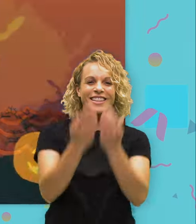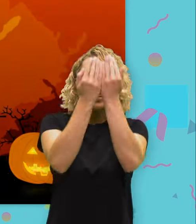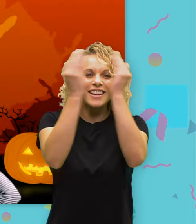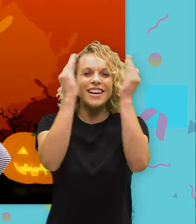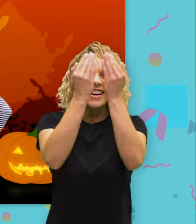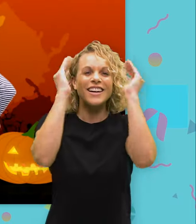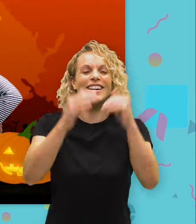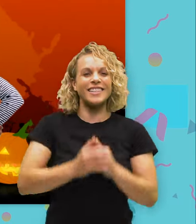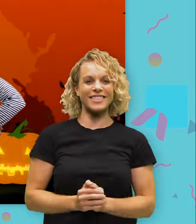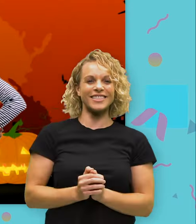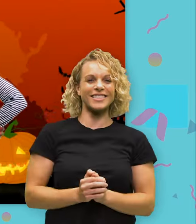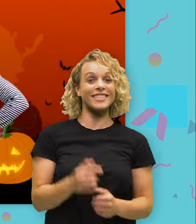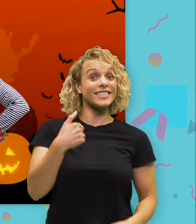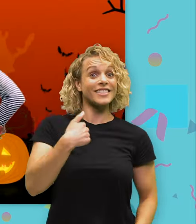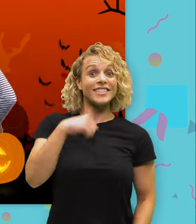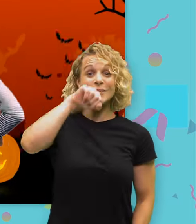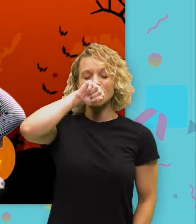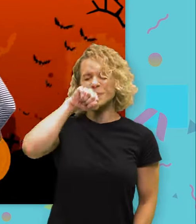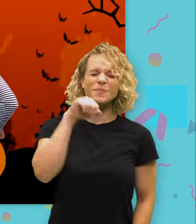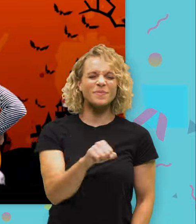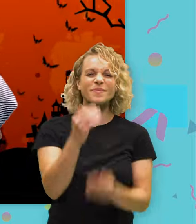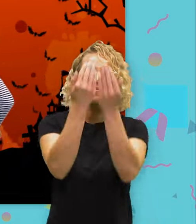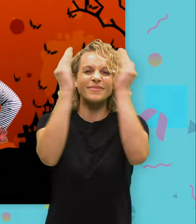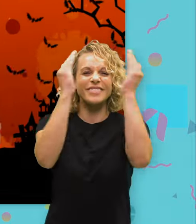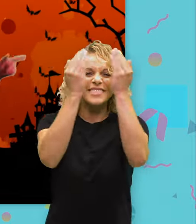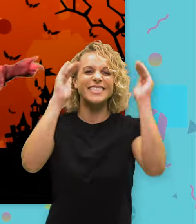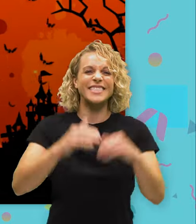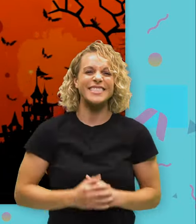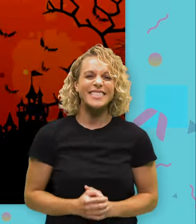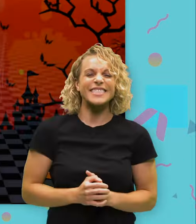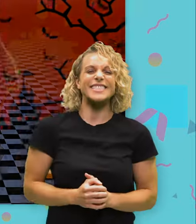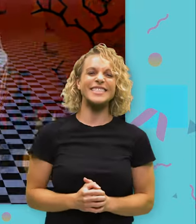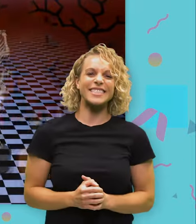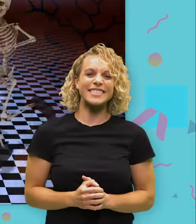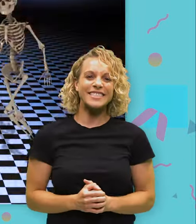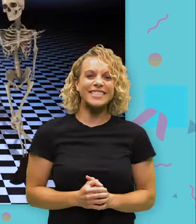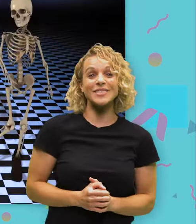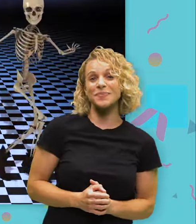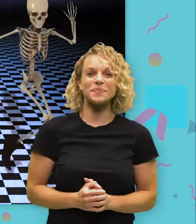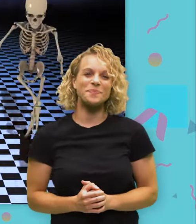Halloween, Halloween, I just love Halloween.